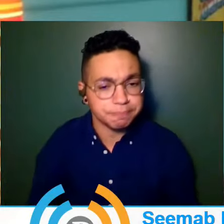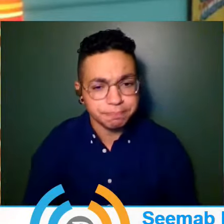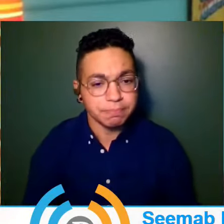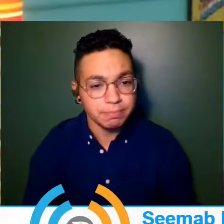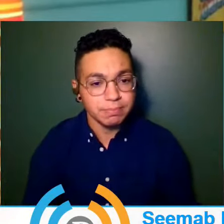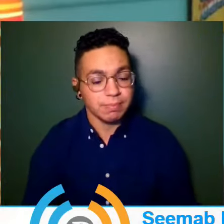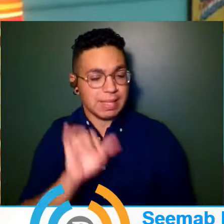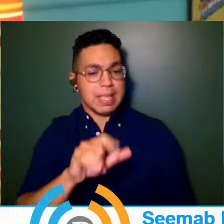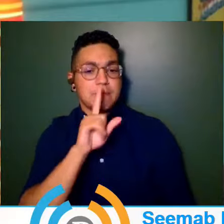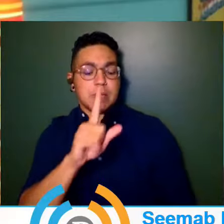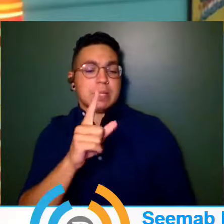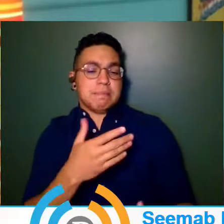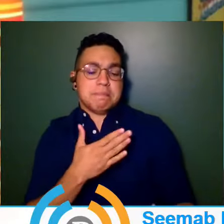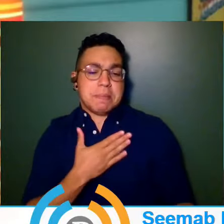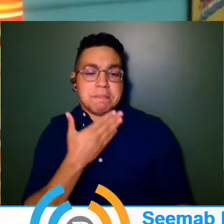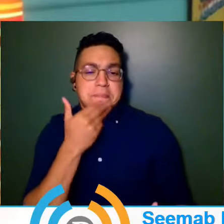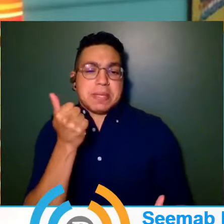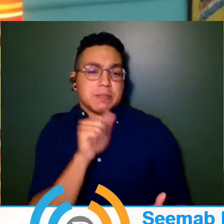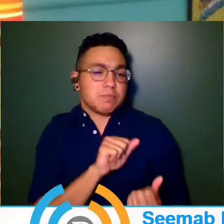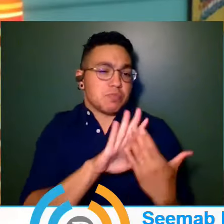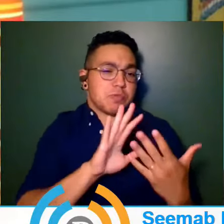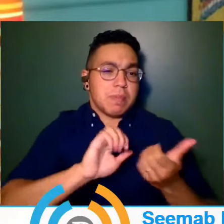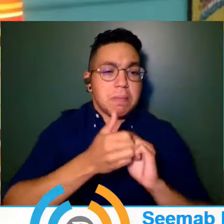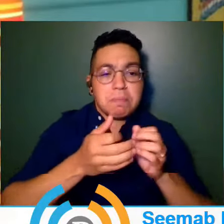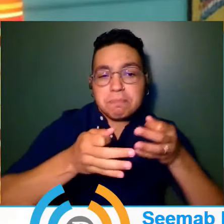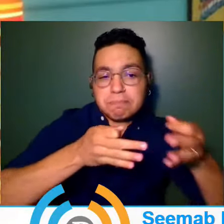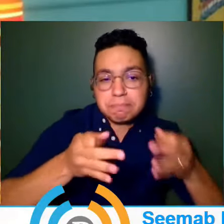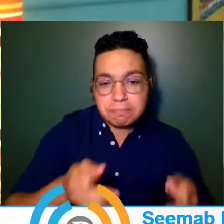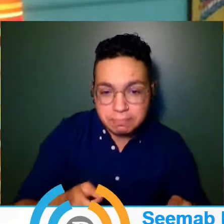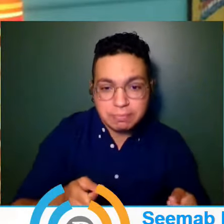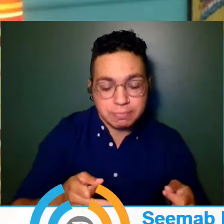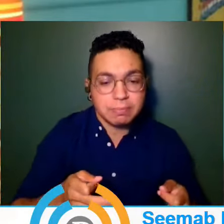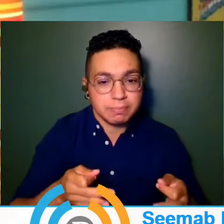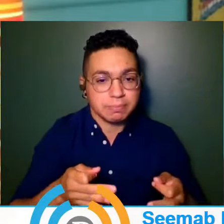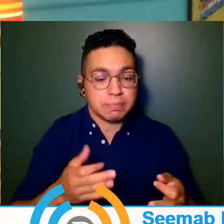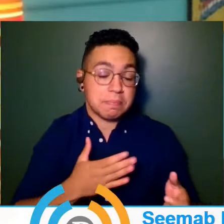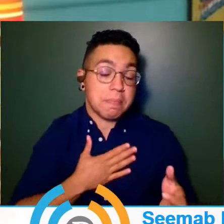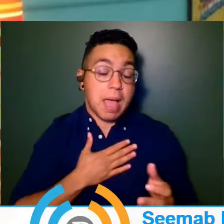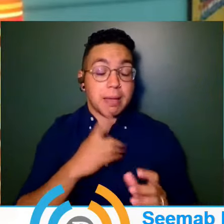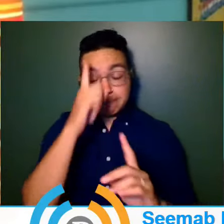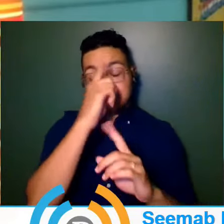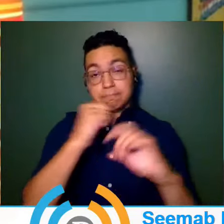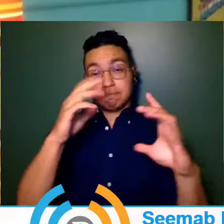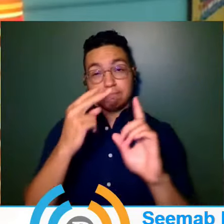that's probably the best way I can explain the lens of which I travel through.